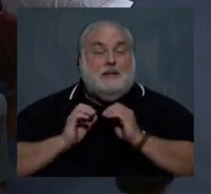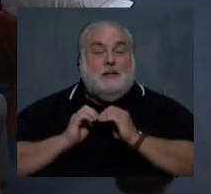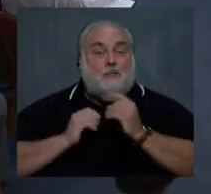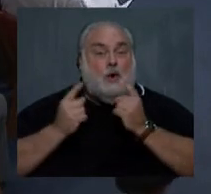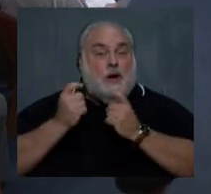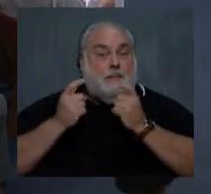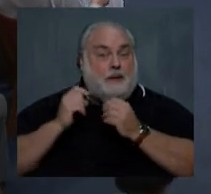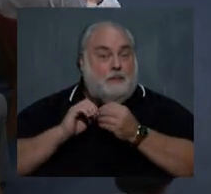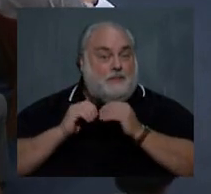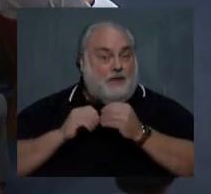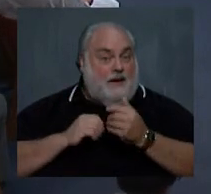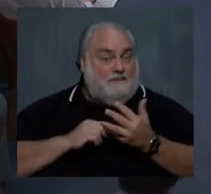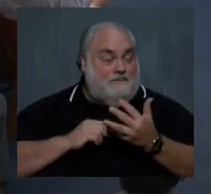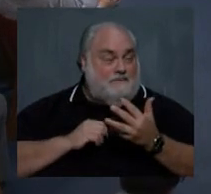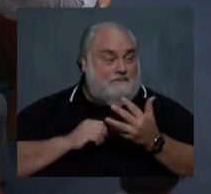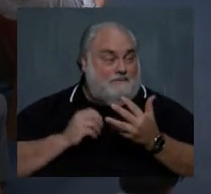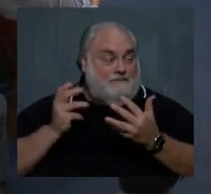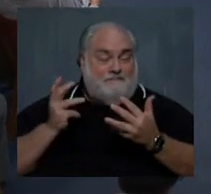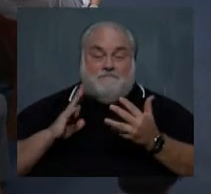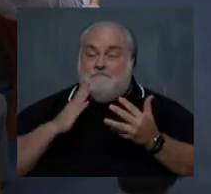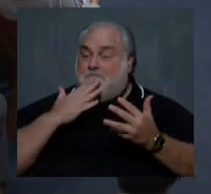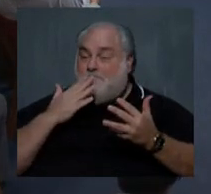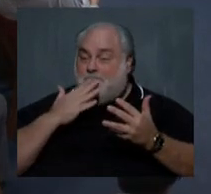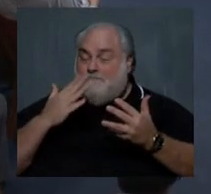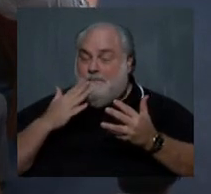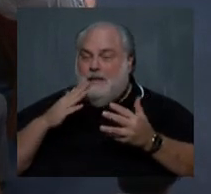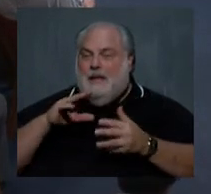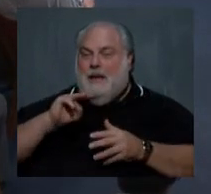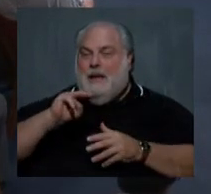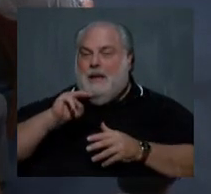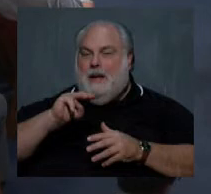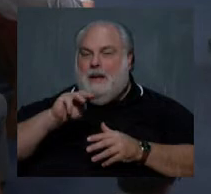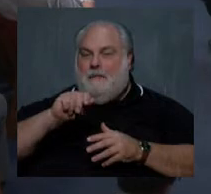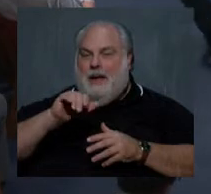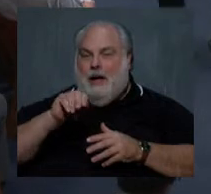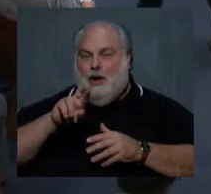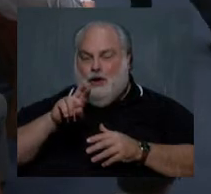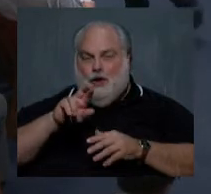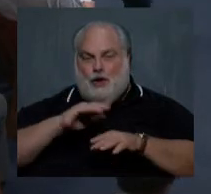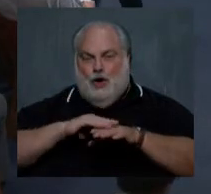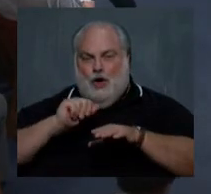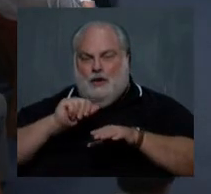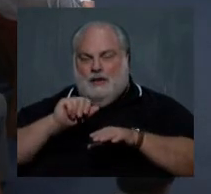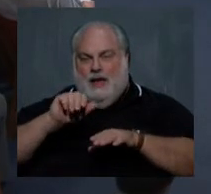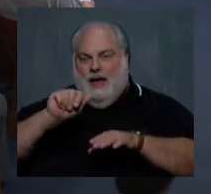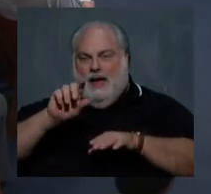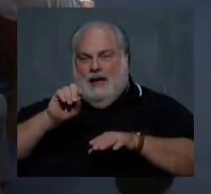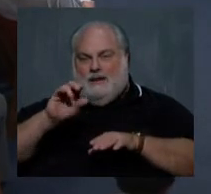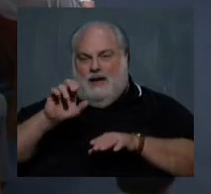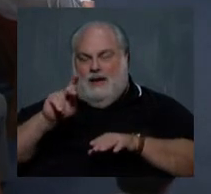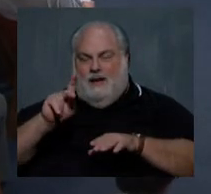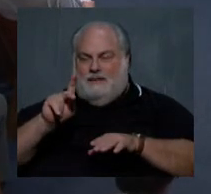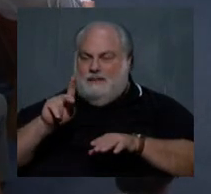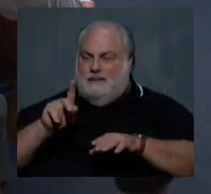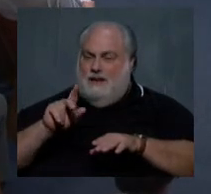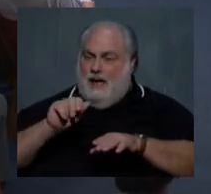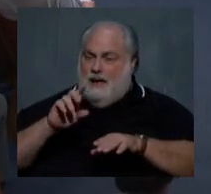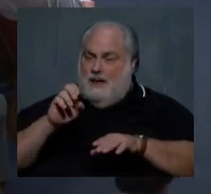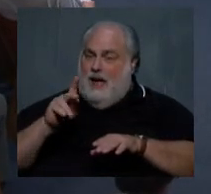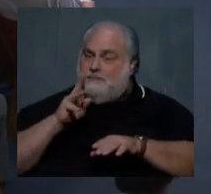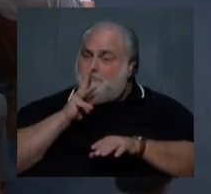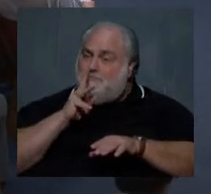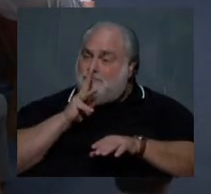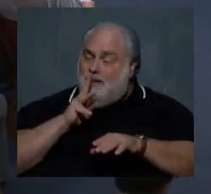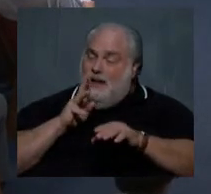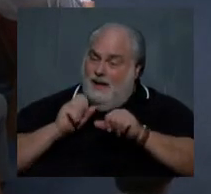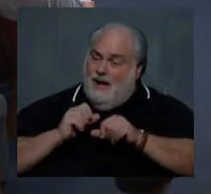about item number 5? Yeah. No, thank you very much. All right. Director Adcock, you're recognized, please. Mr. Moore, could we have some information